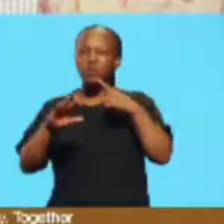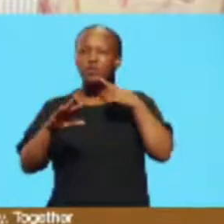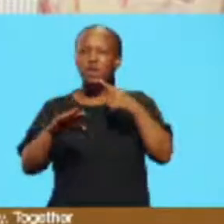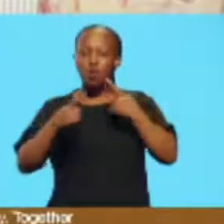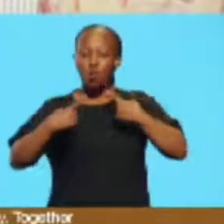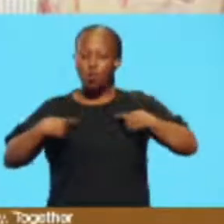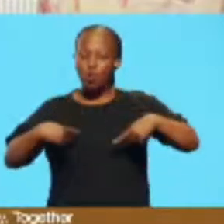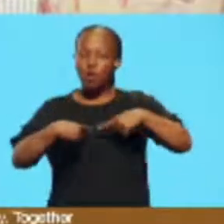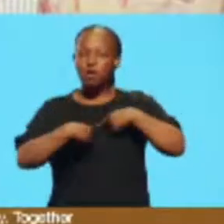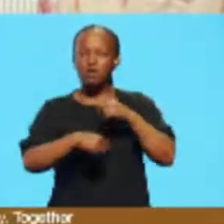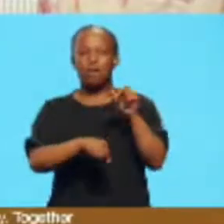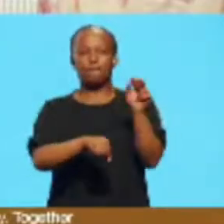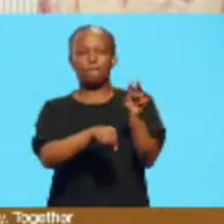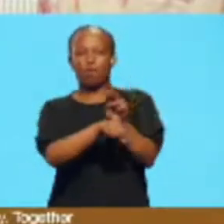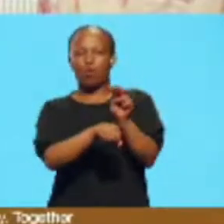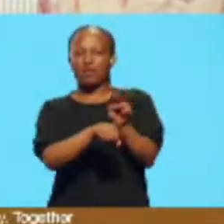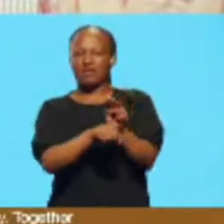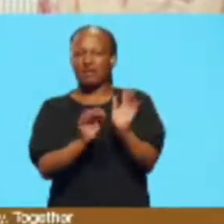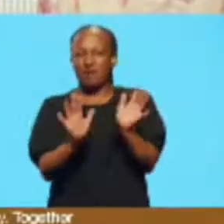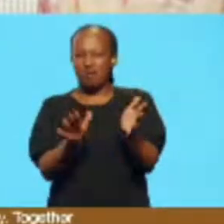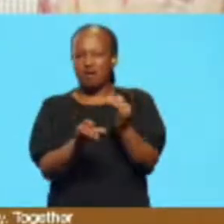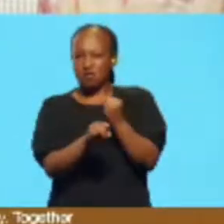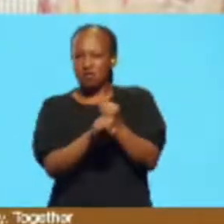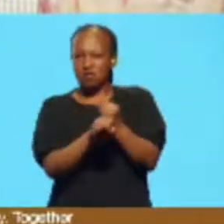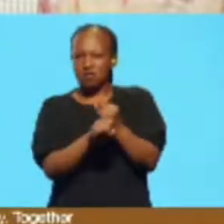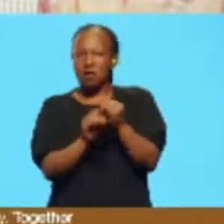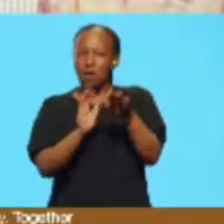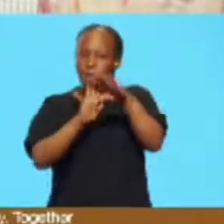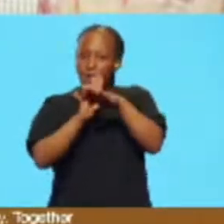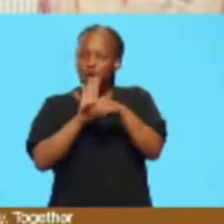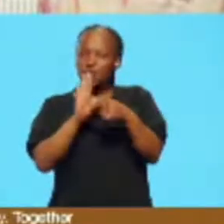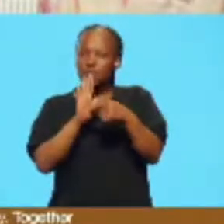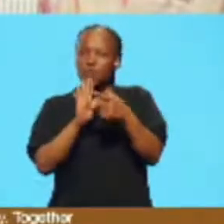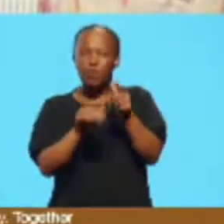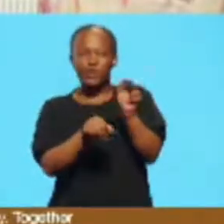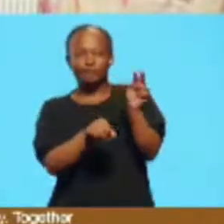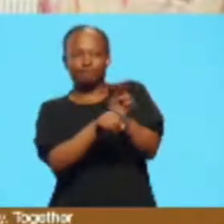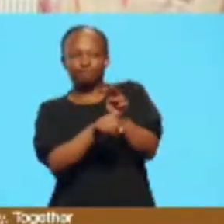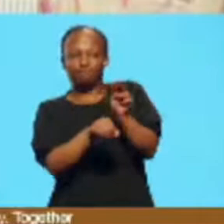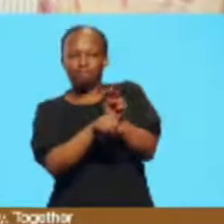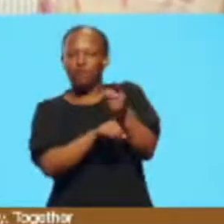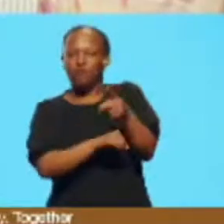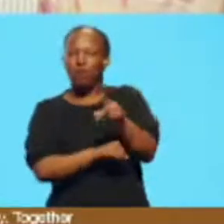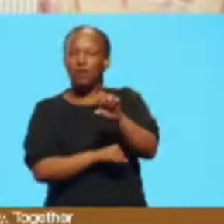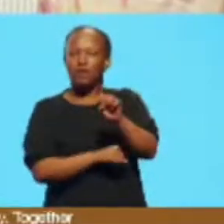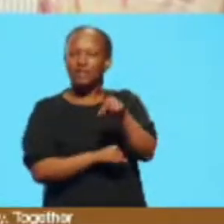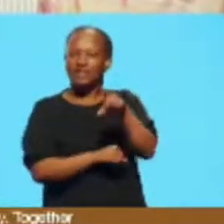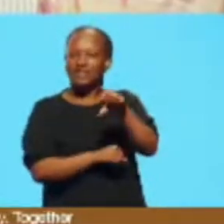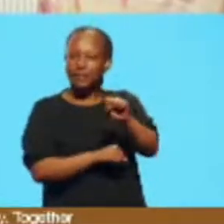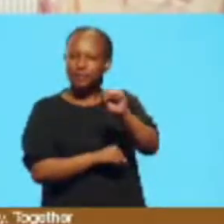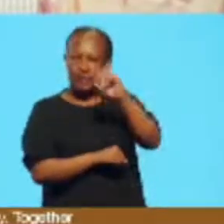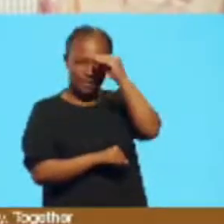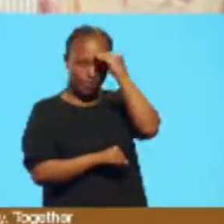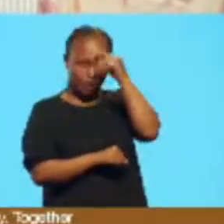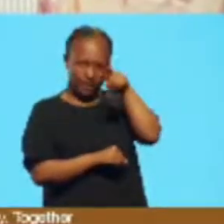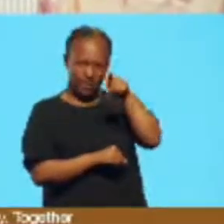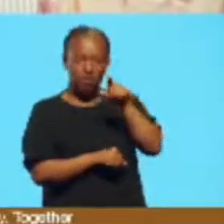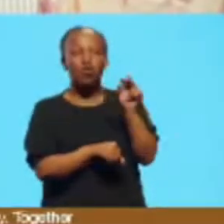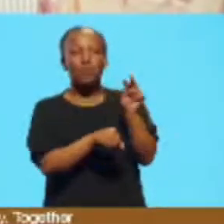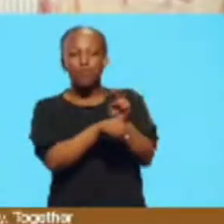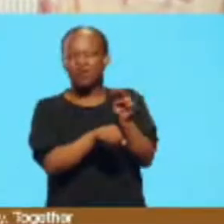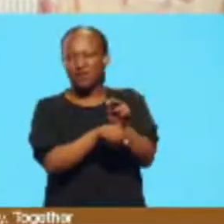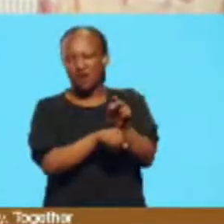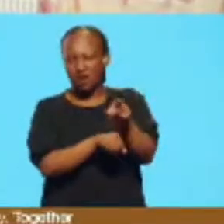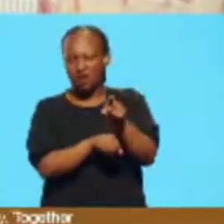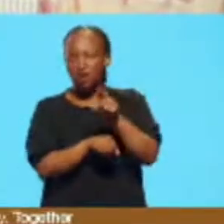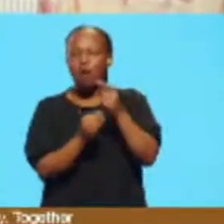institution. So we have a program where we monitor SAPs. Reason behind our monitoring is because you will find a lot of